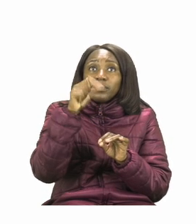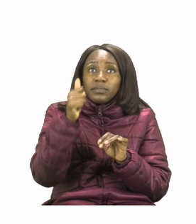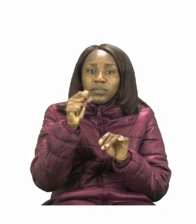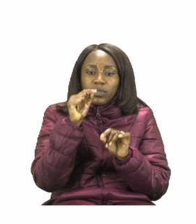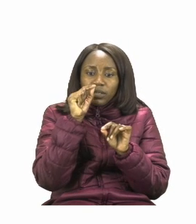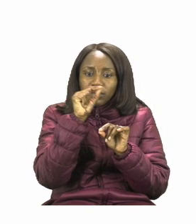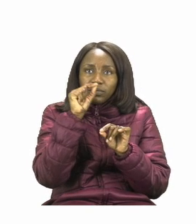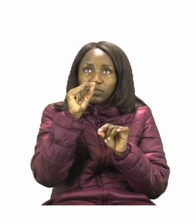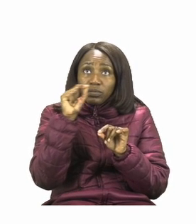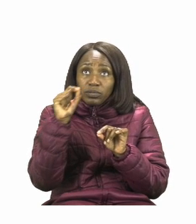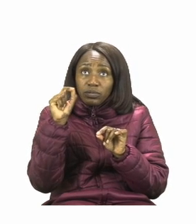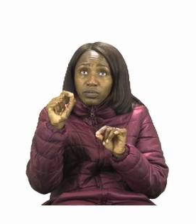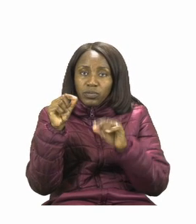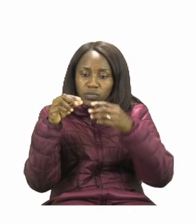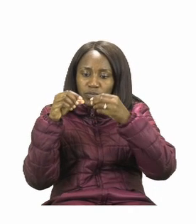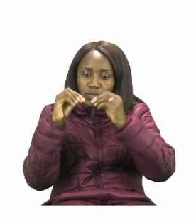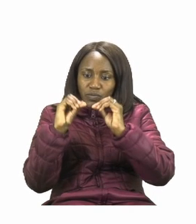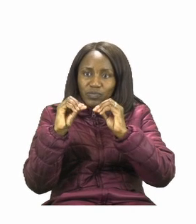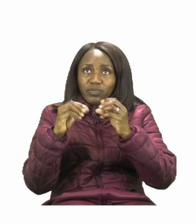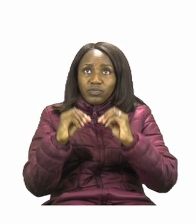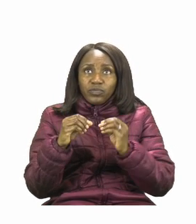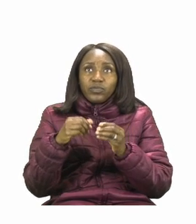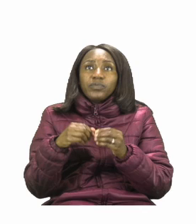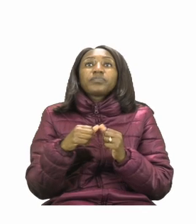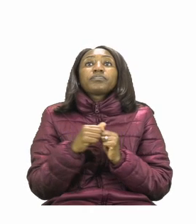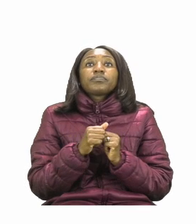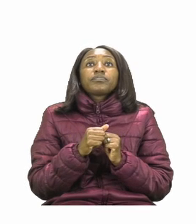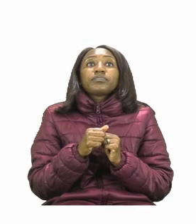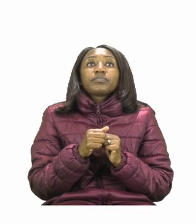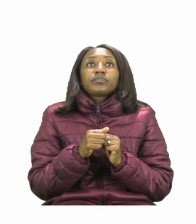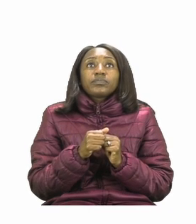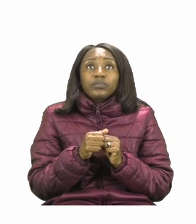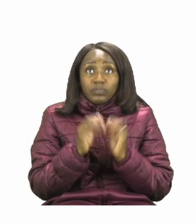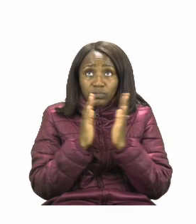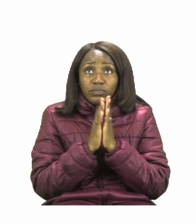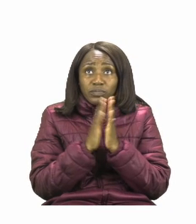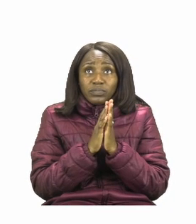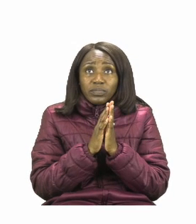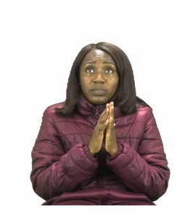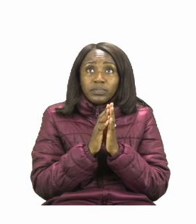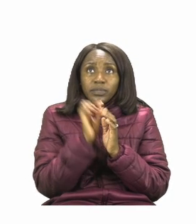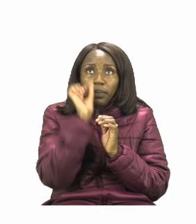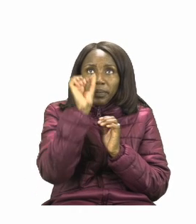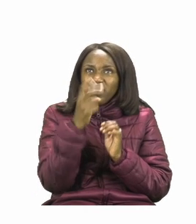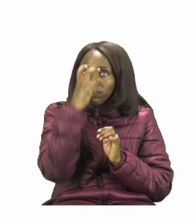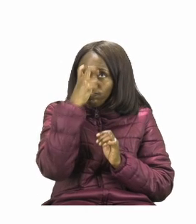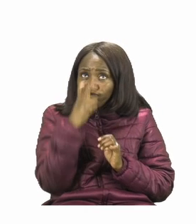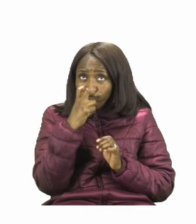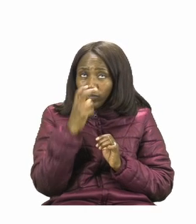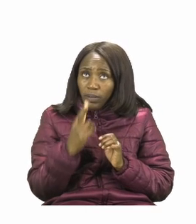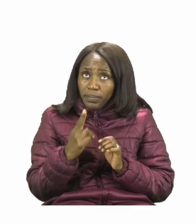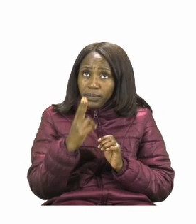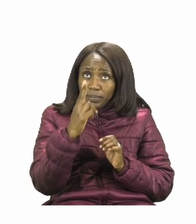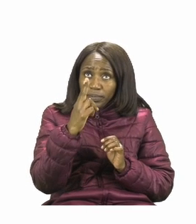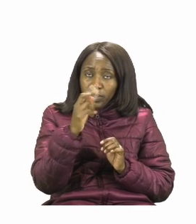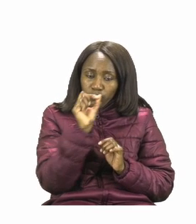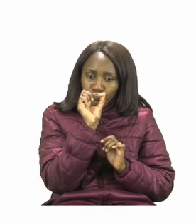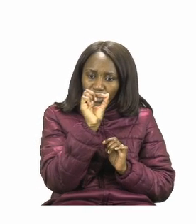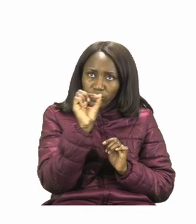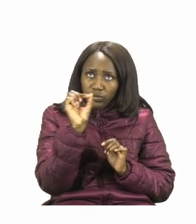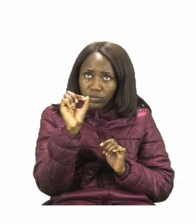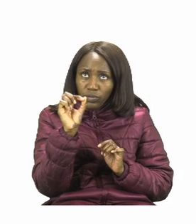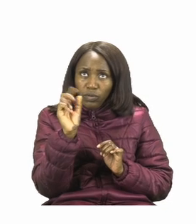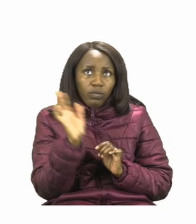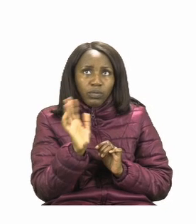that the first thing you do is to cut out only the solid lines. That means the dotted lines are